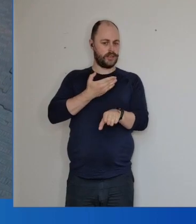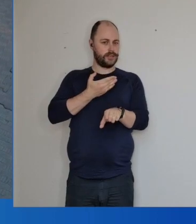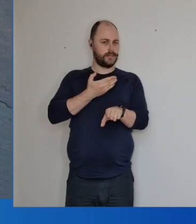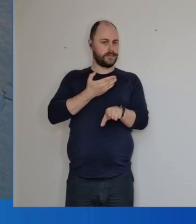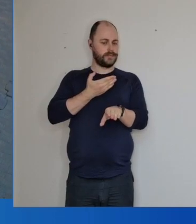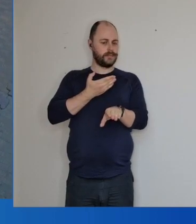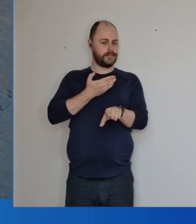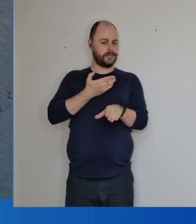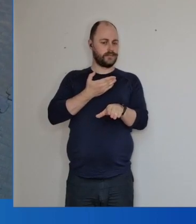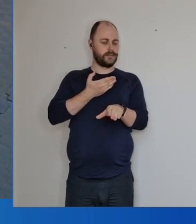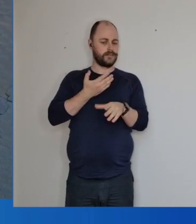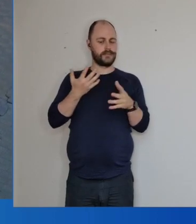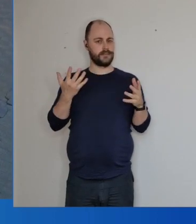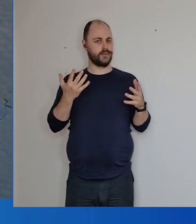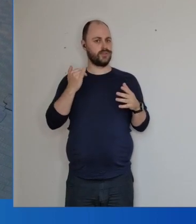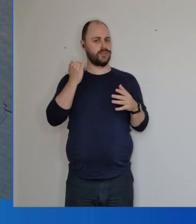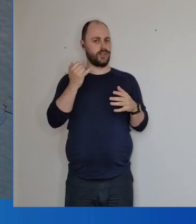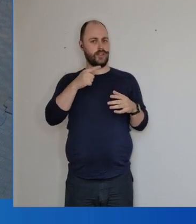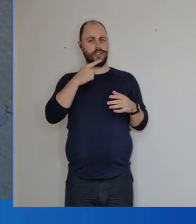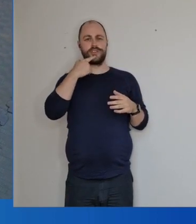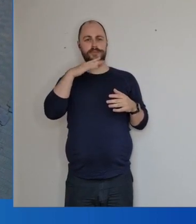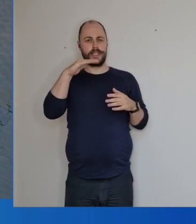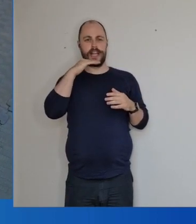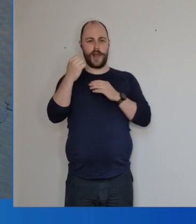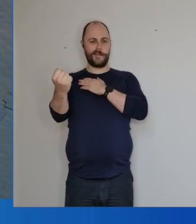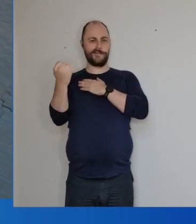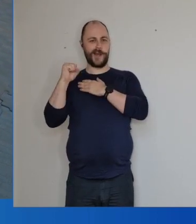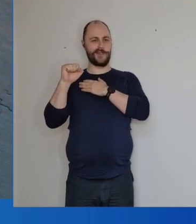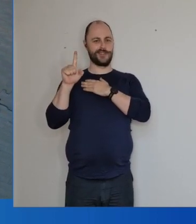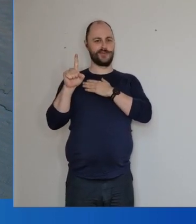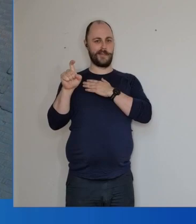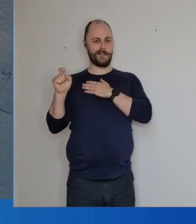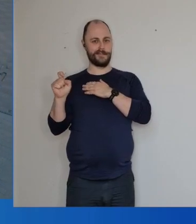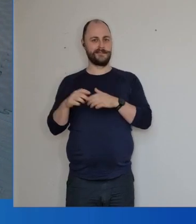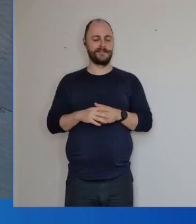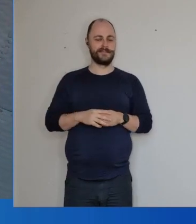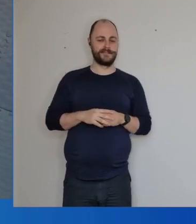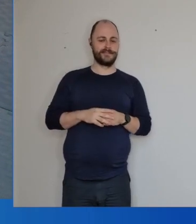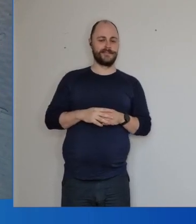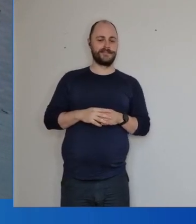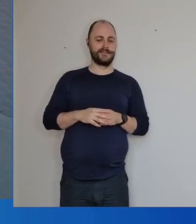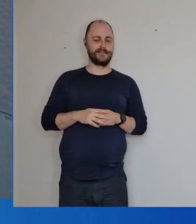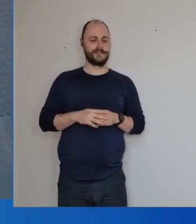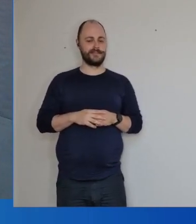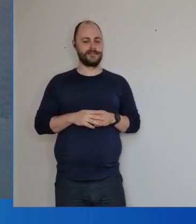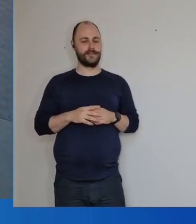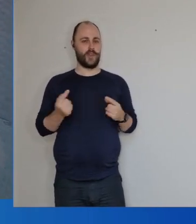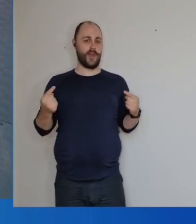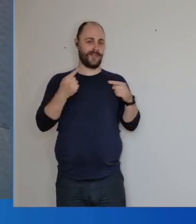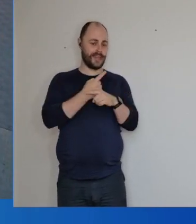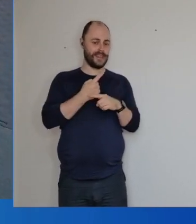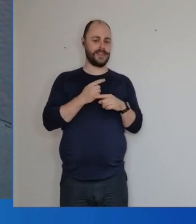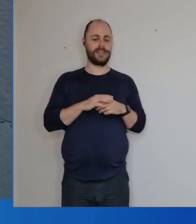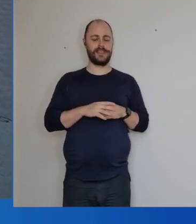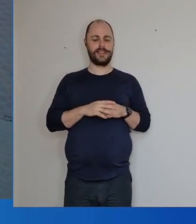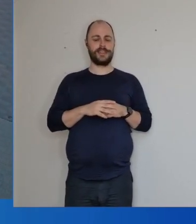before, and land. And then you've done what we usually call the power shrimp. So to the other side,